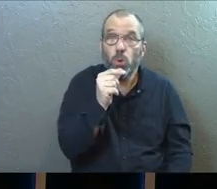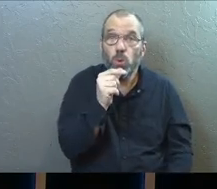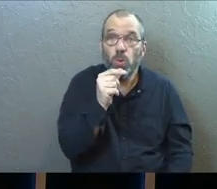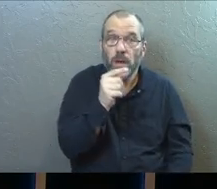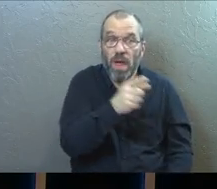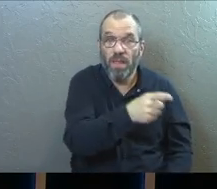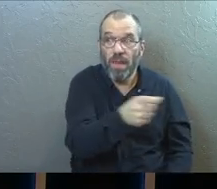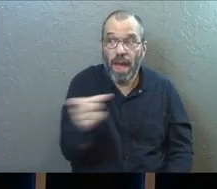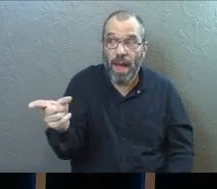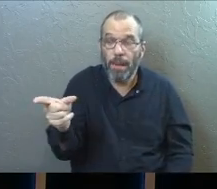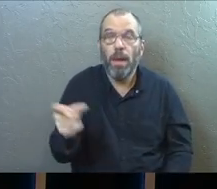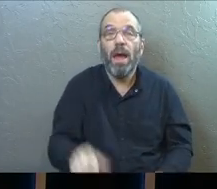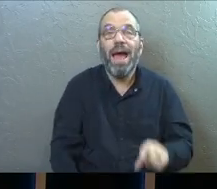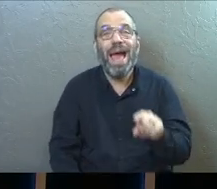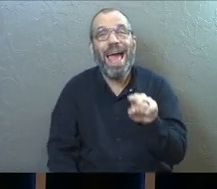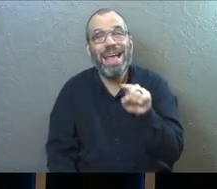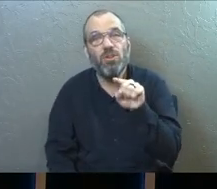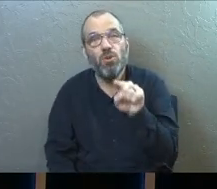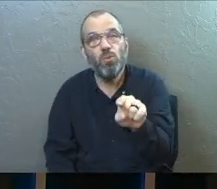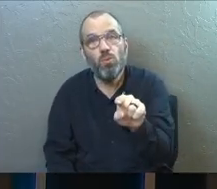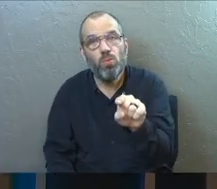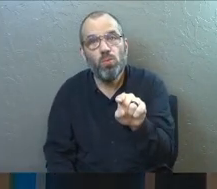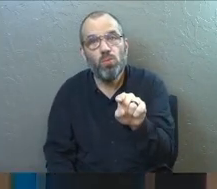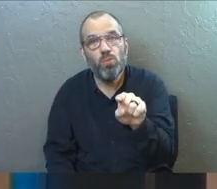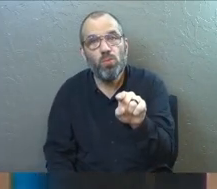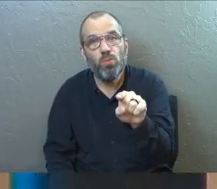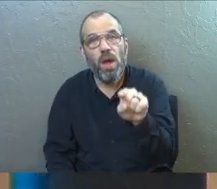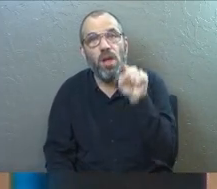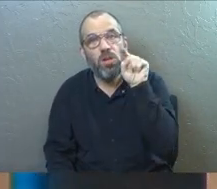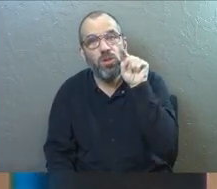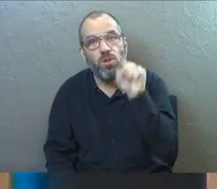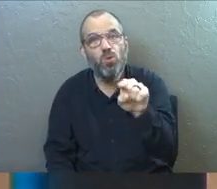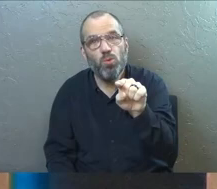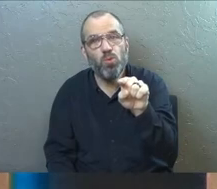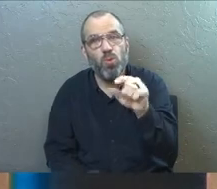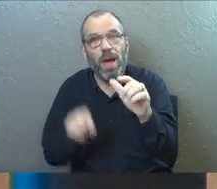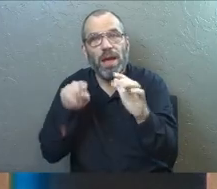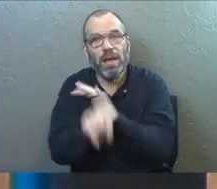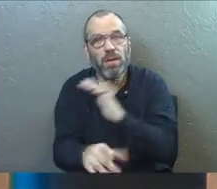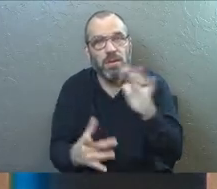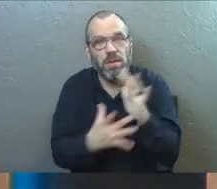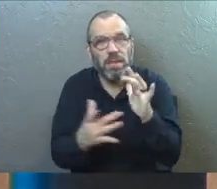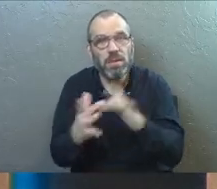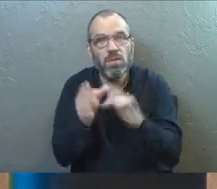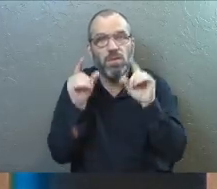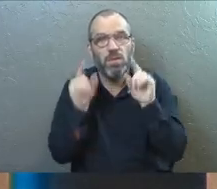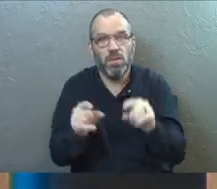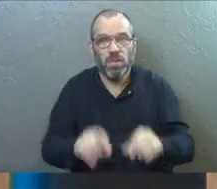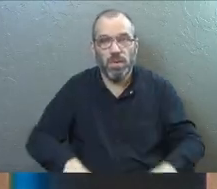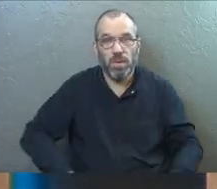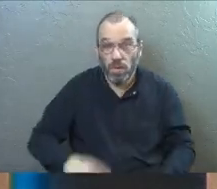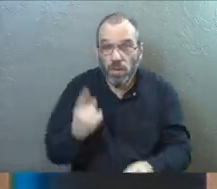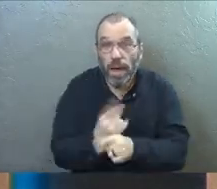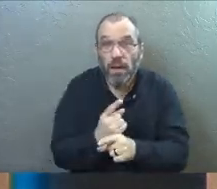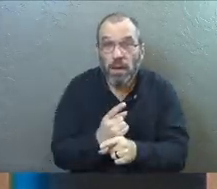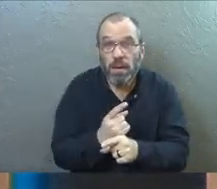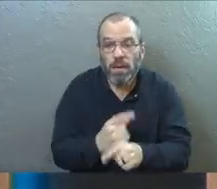them. We did. Every single one of us killed the author of life.